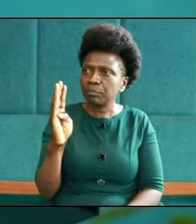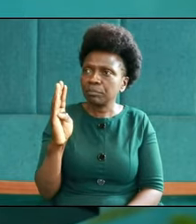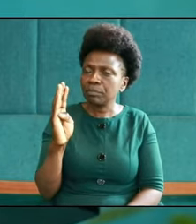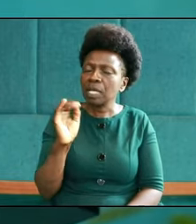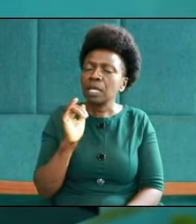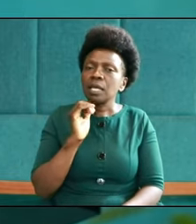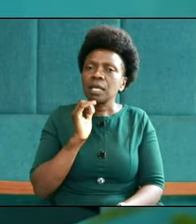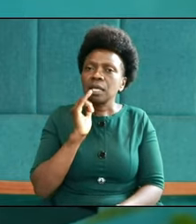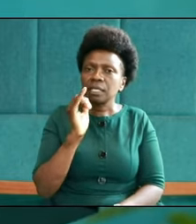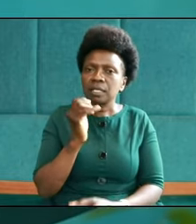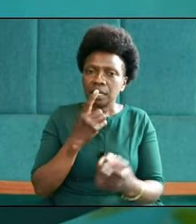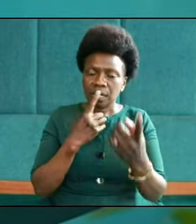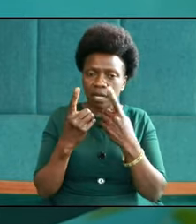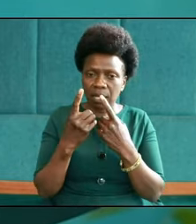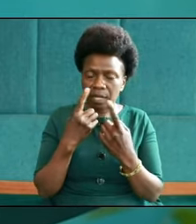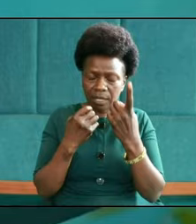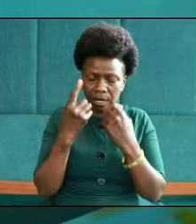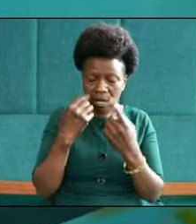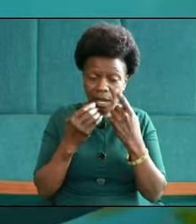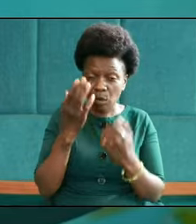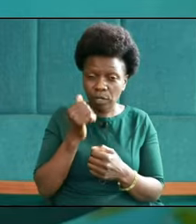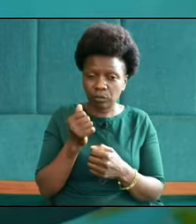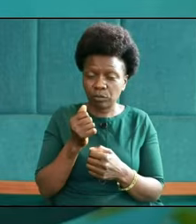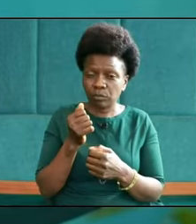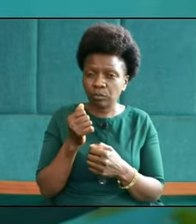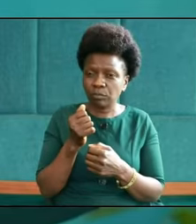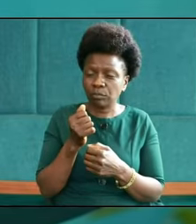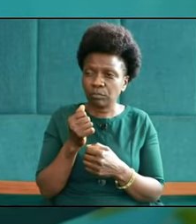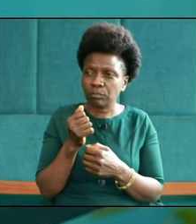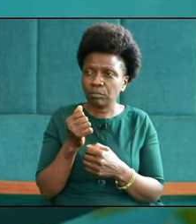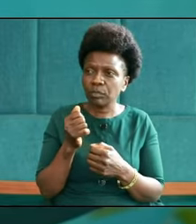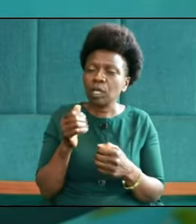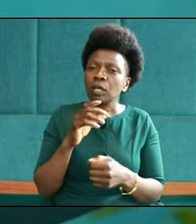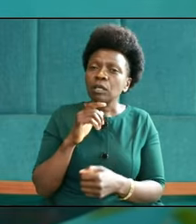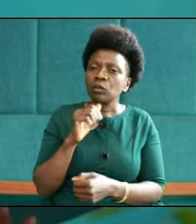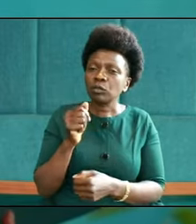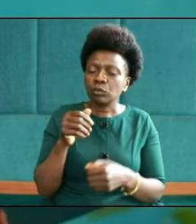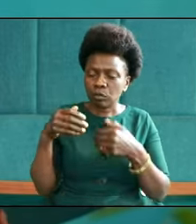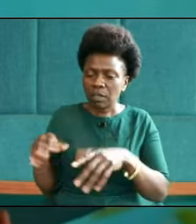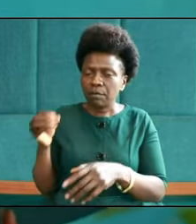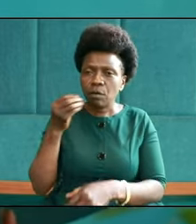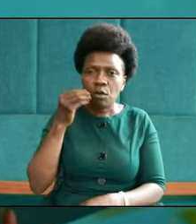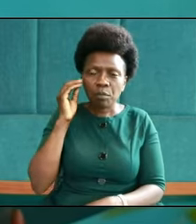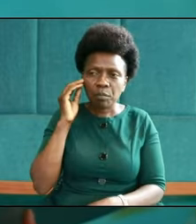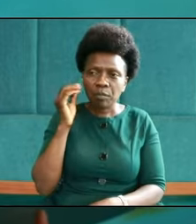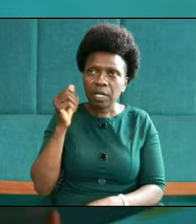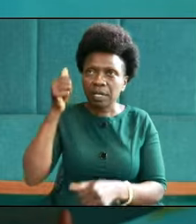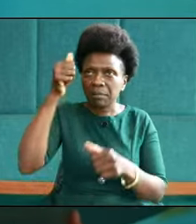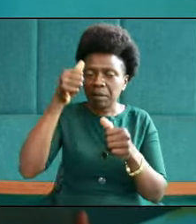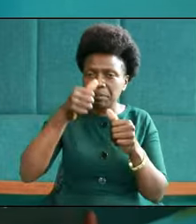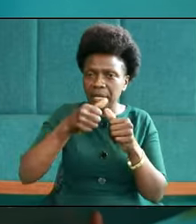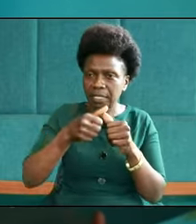Jacob is crying and would want to leave home. But when he meets God, he remembers